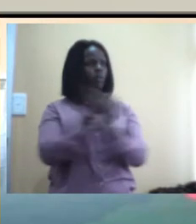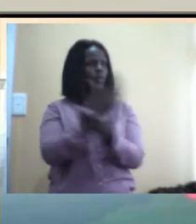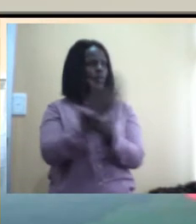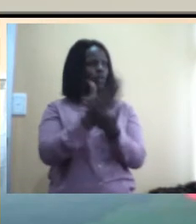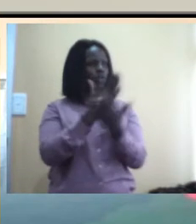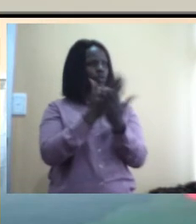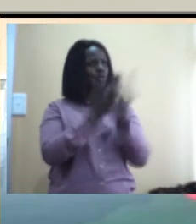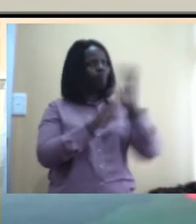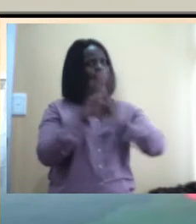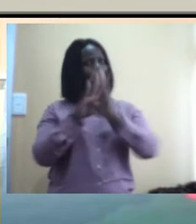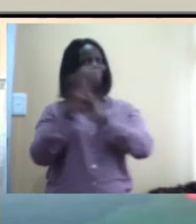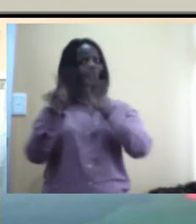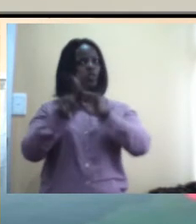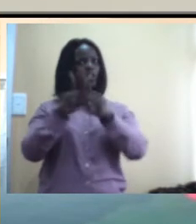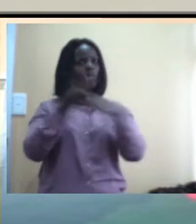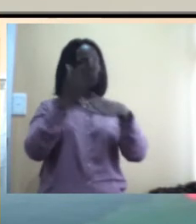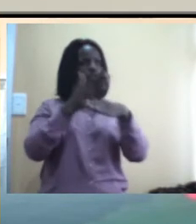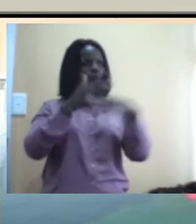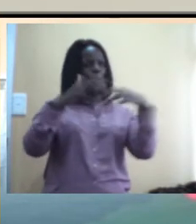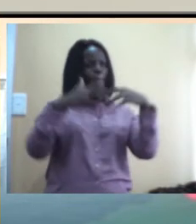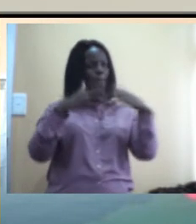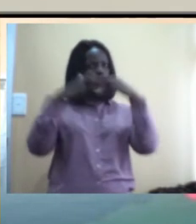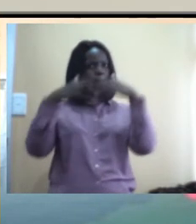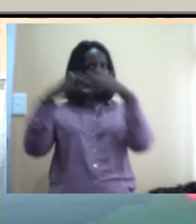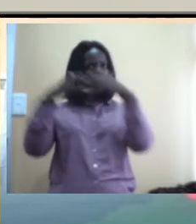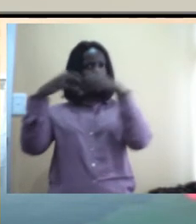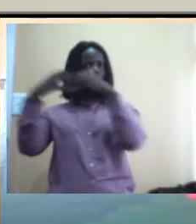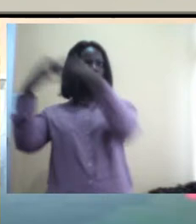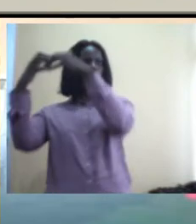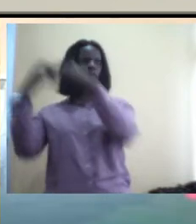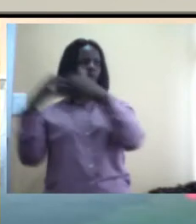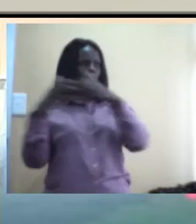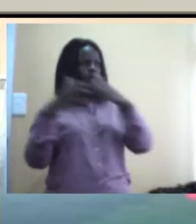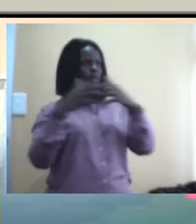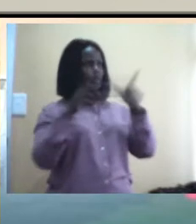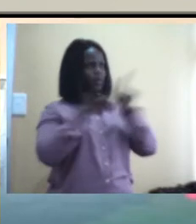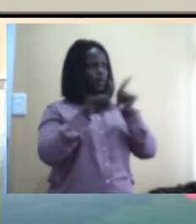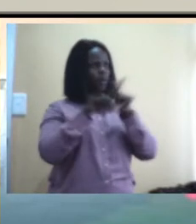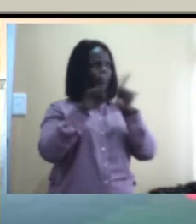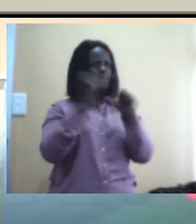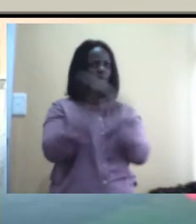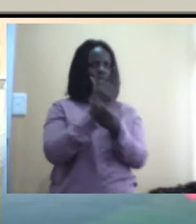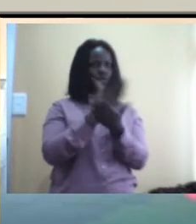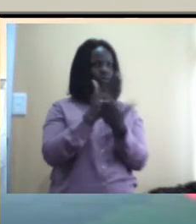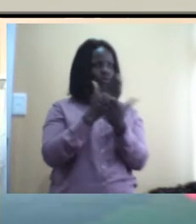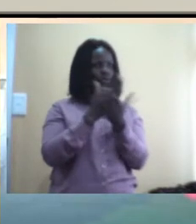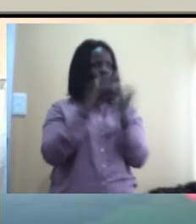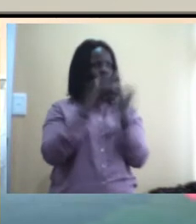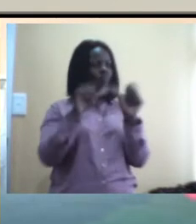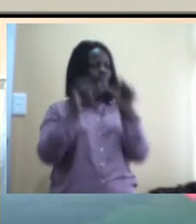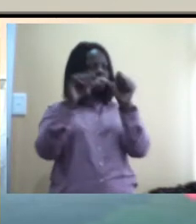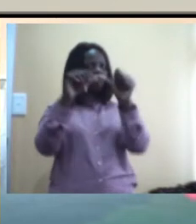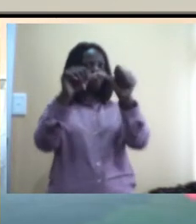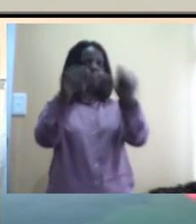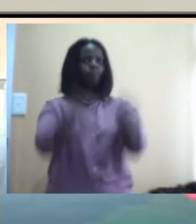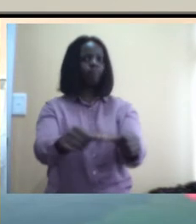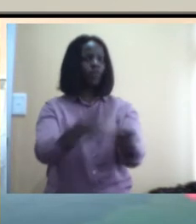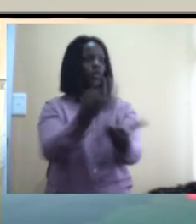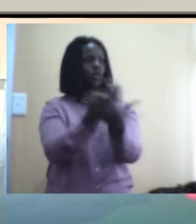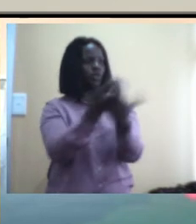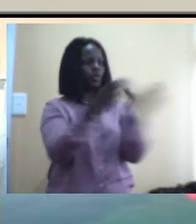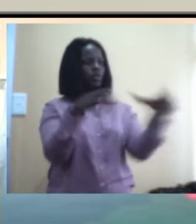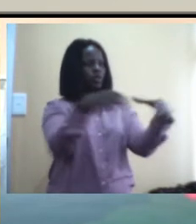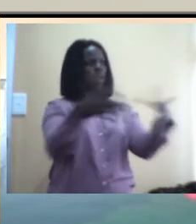and job creation, and it remains the kernel in creating sustainable economic sector in the whole value chain of